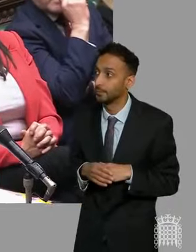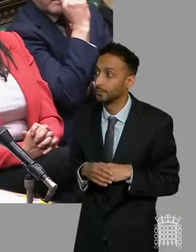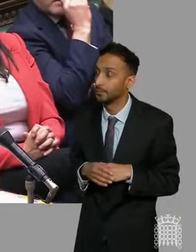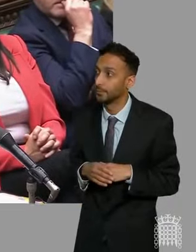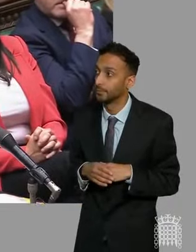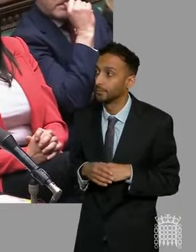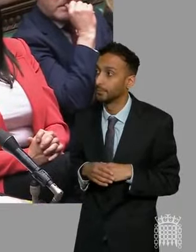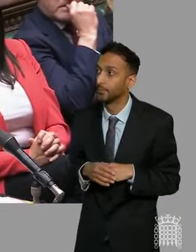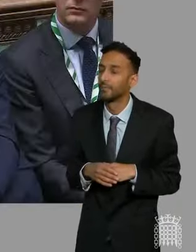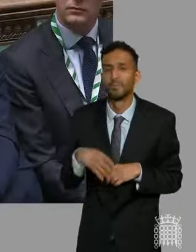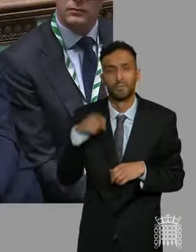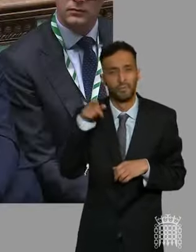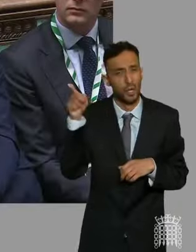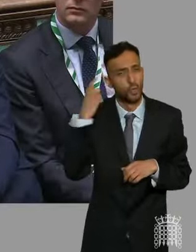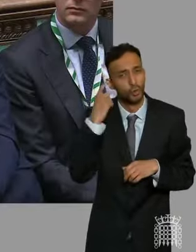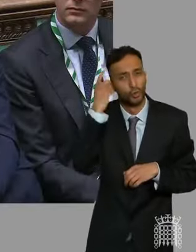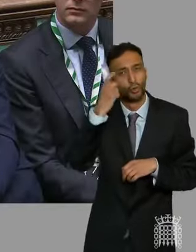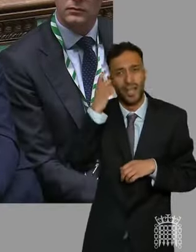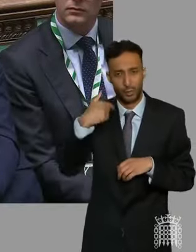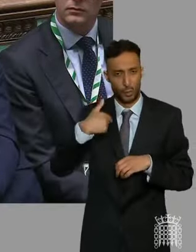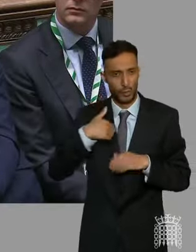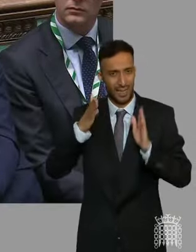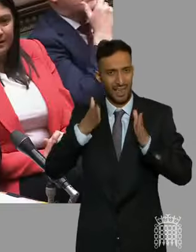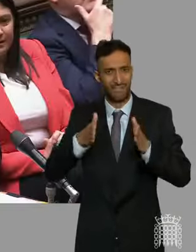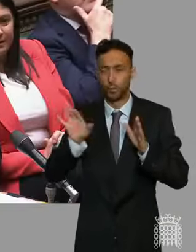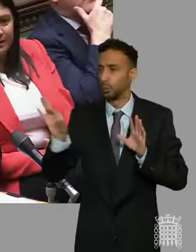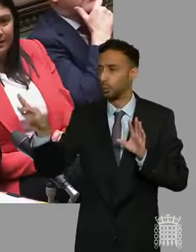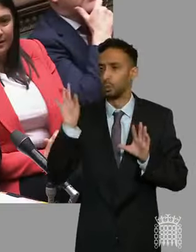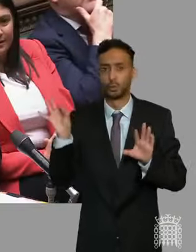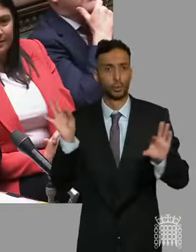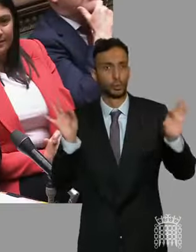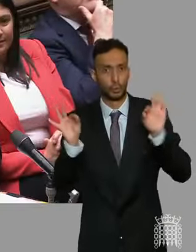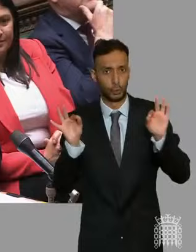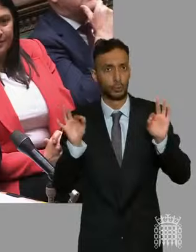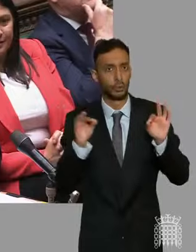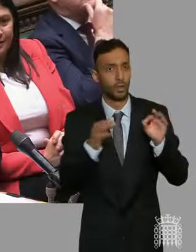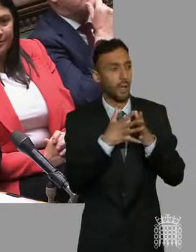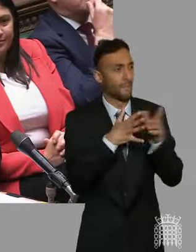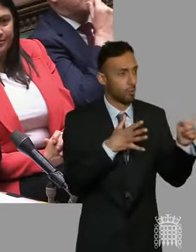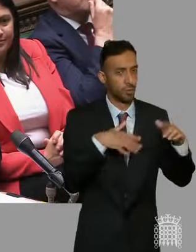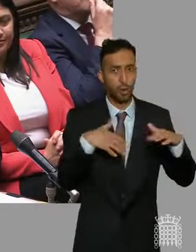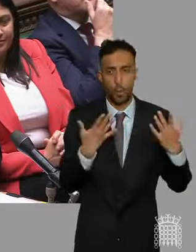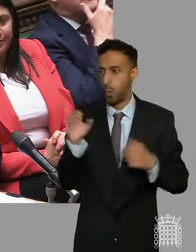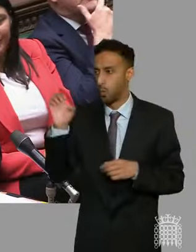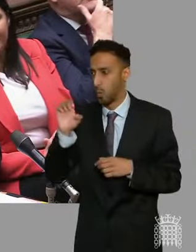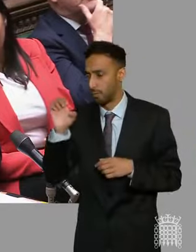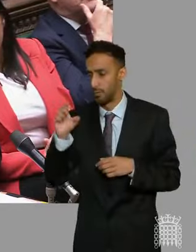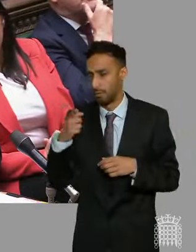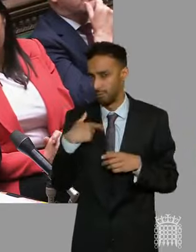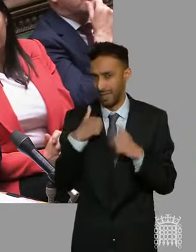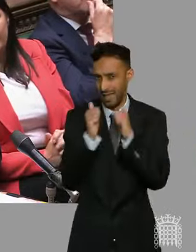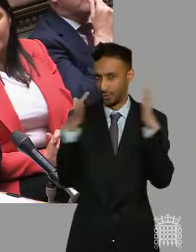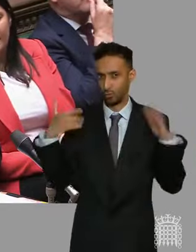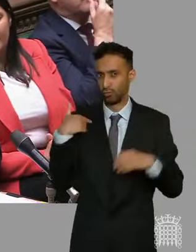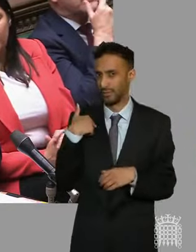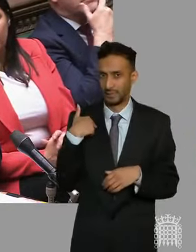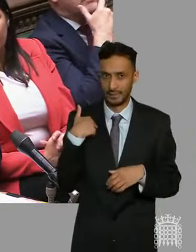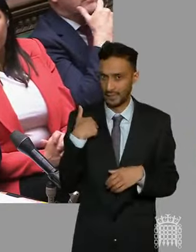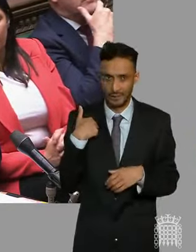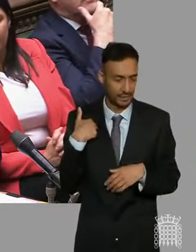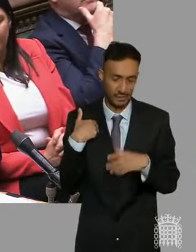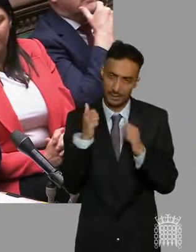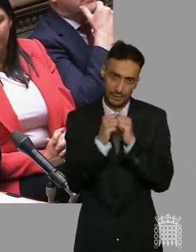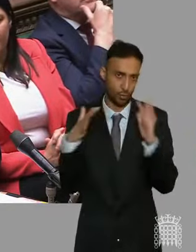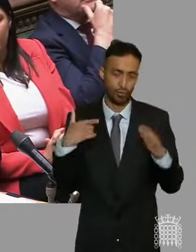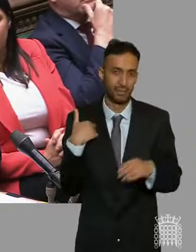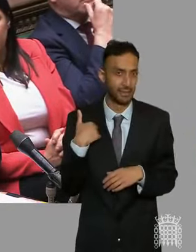European partners. I do not believe that to be the case, and I want to strengthen our already strong relationship with the US,